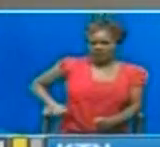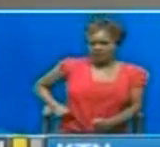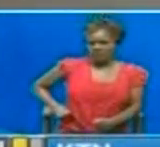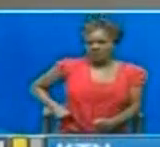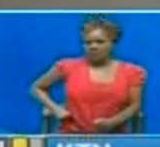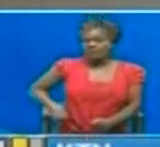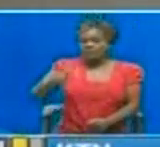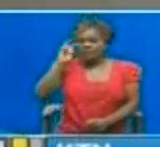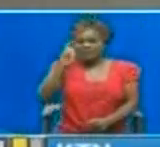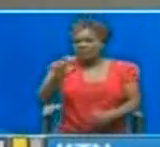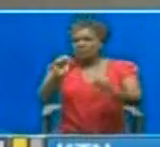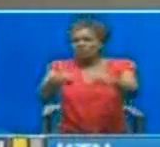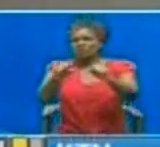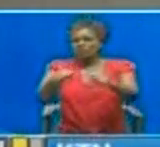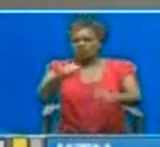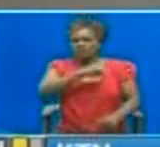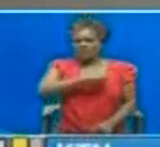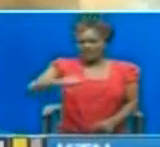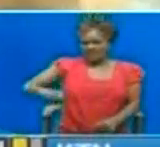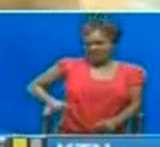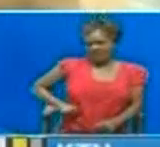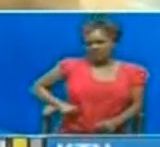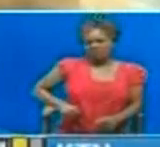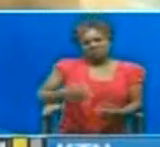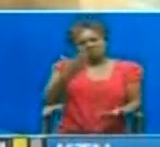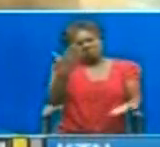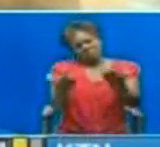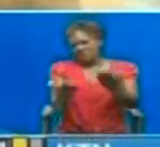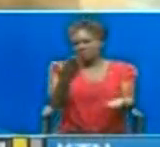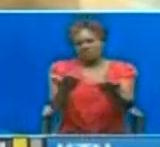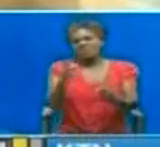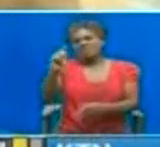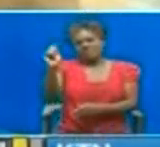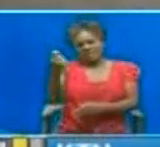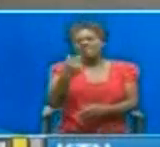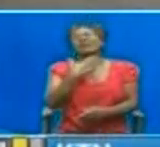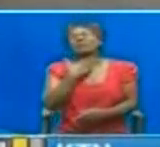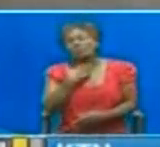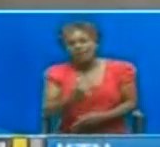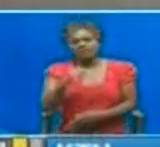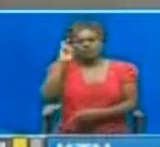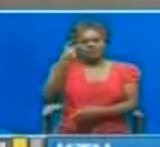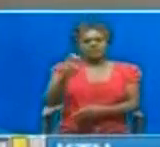going to see the Senate that probably Kenyans have not yet seen?